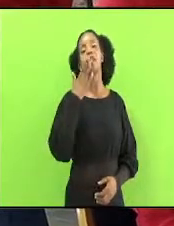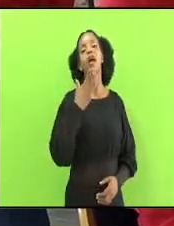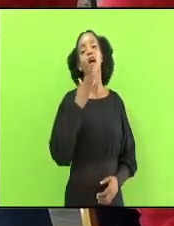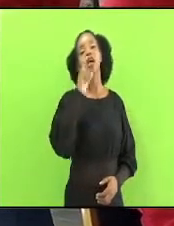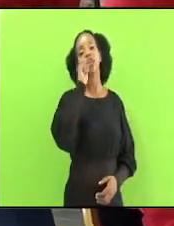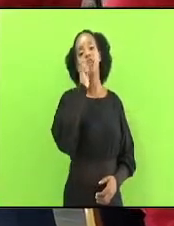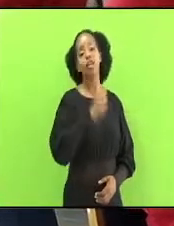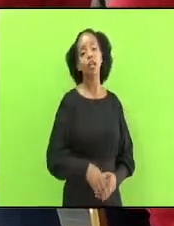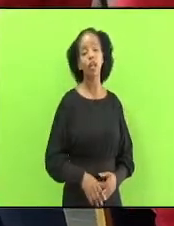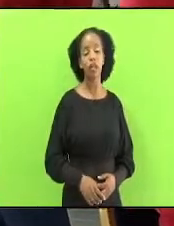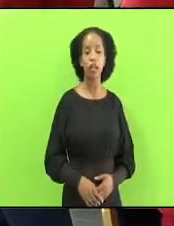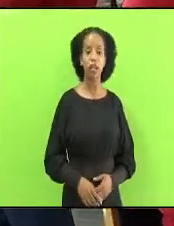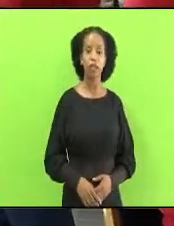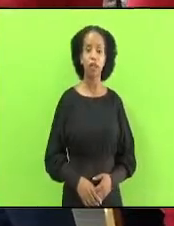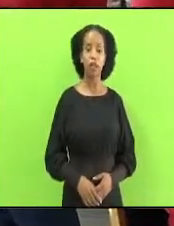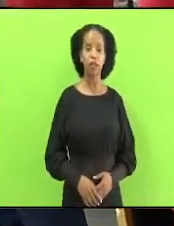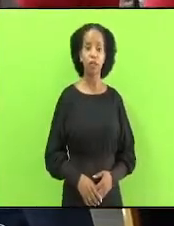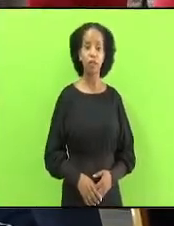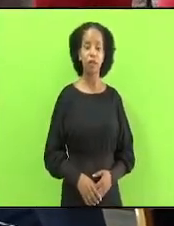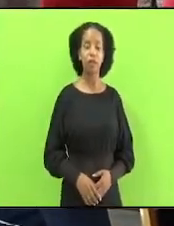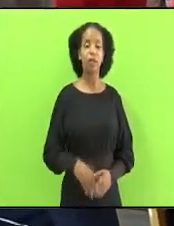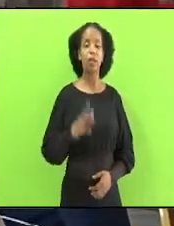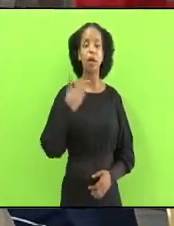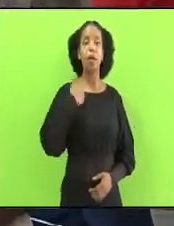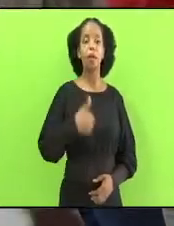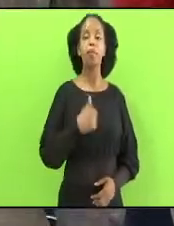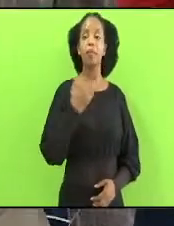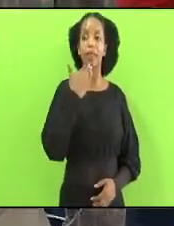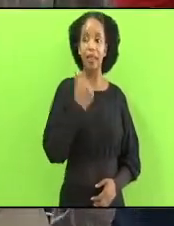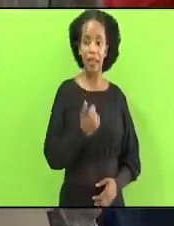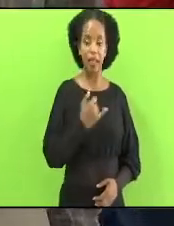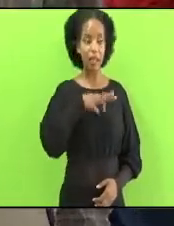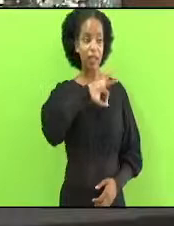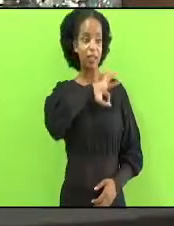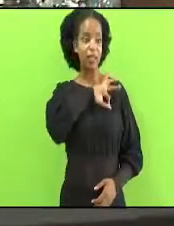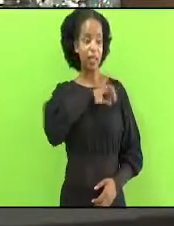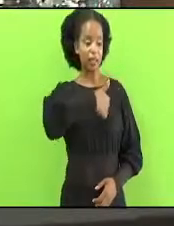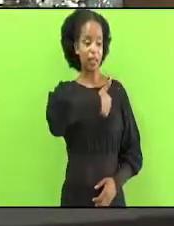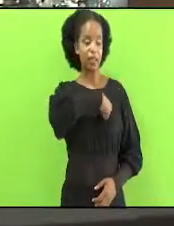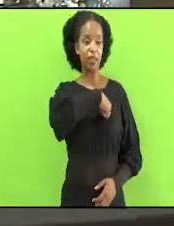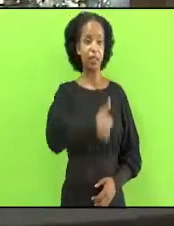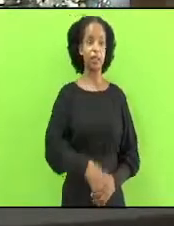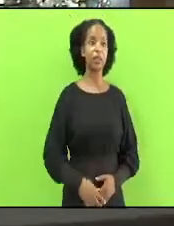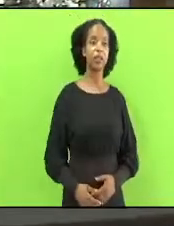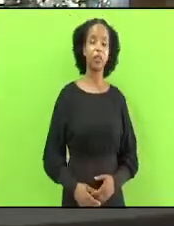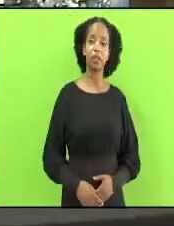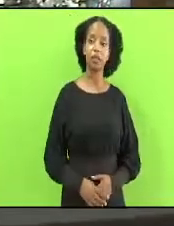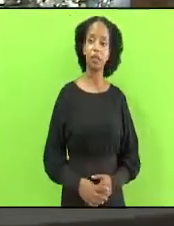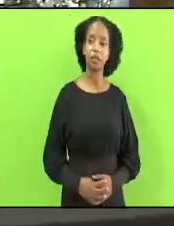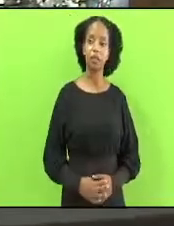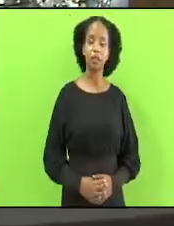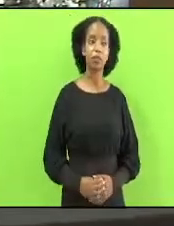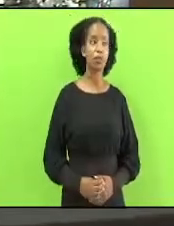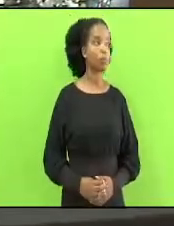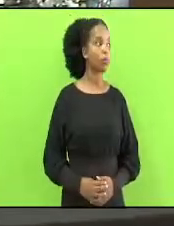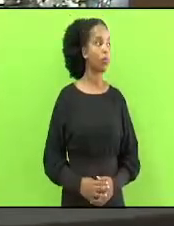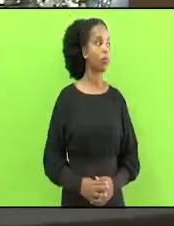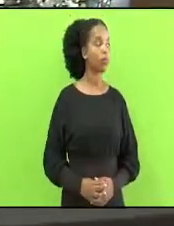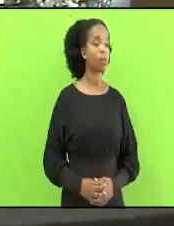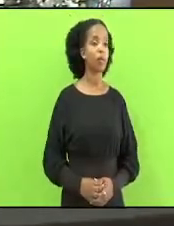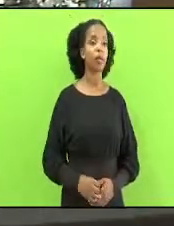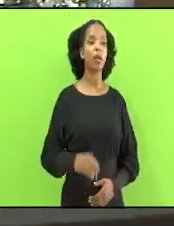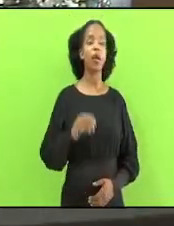yeah. Ke kopa all the speakers. A re ke mang? Molefeteko. Molefeteko.